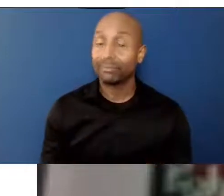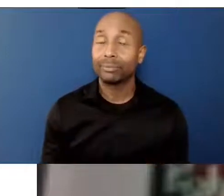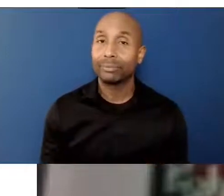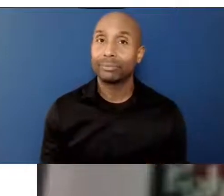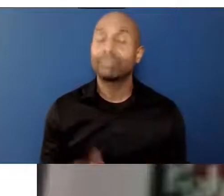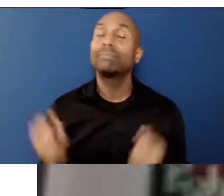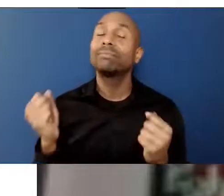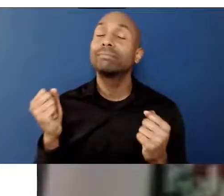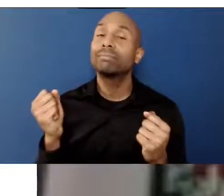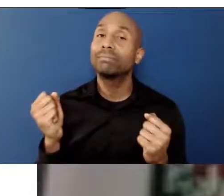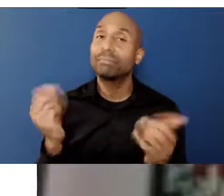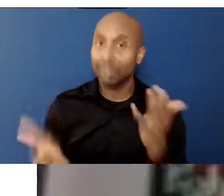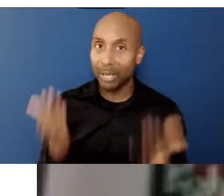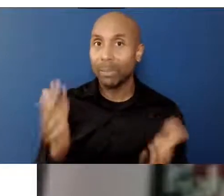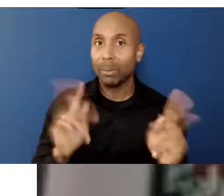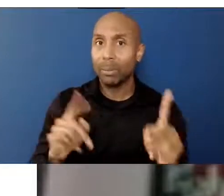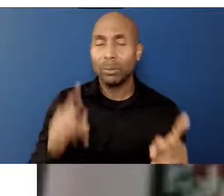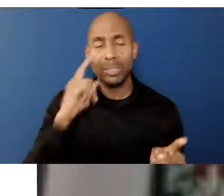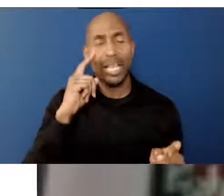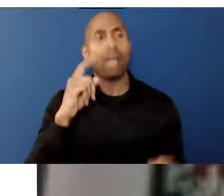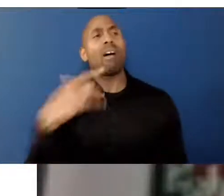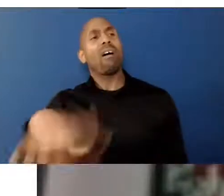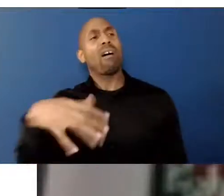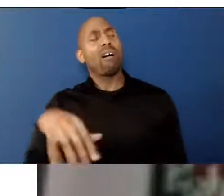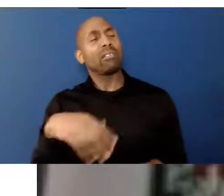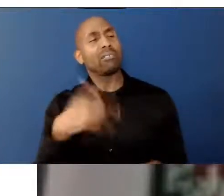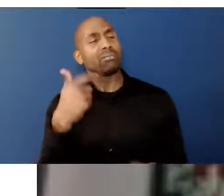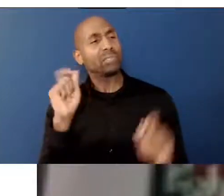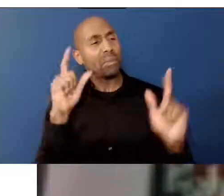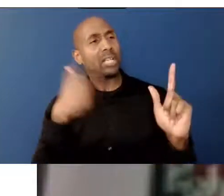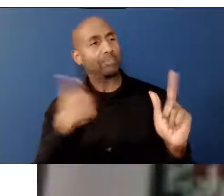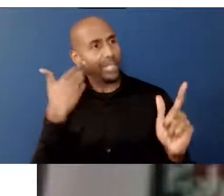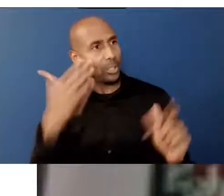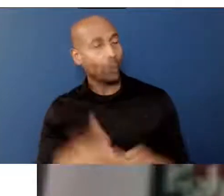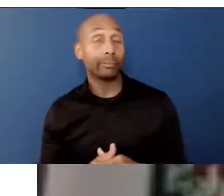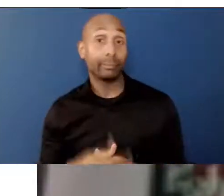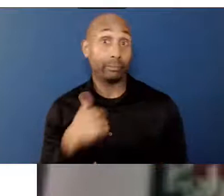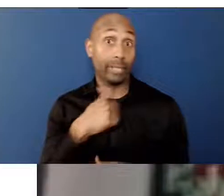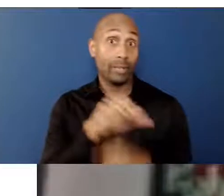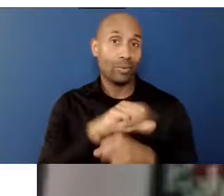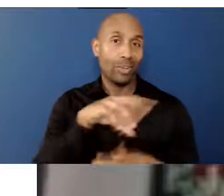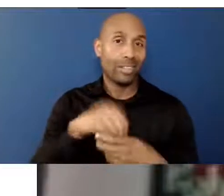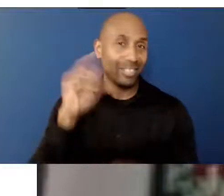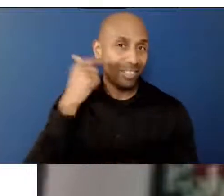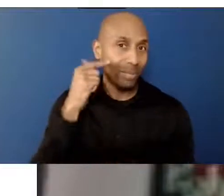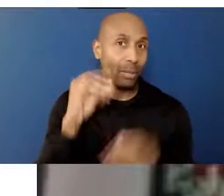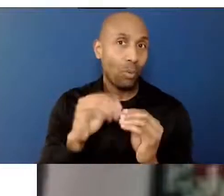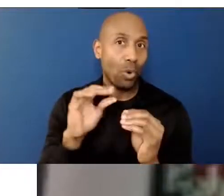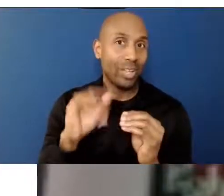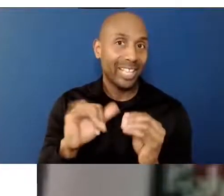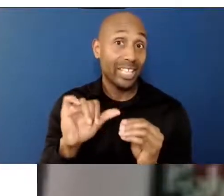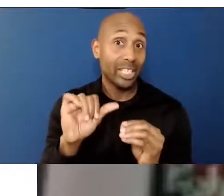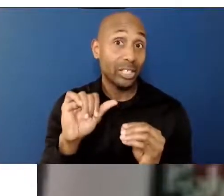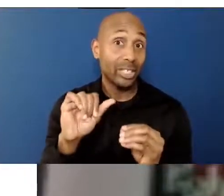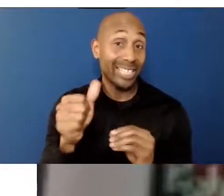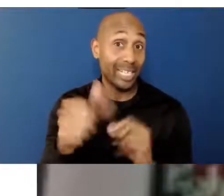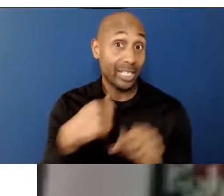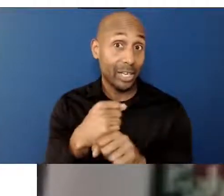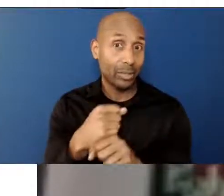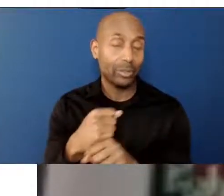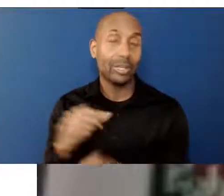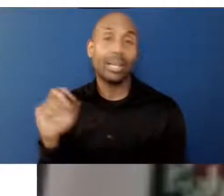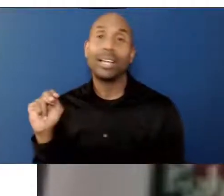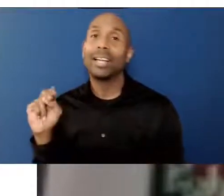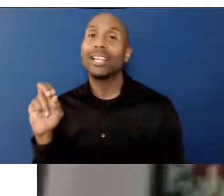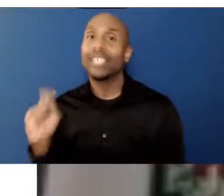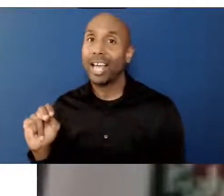And, I've been in government for over 10 years. I was in the nonprofit sector for 20 some, and I really think that